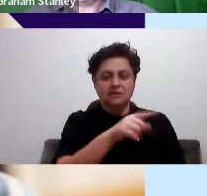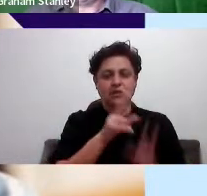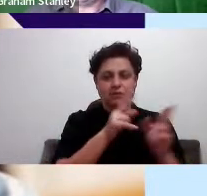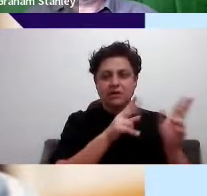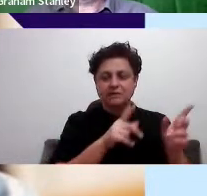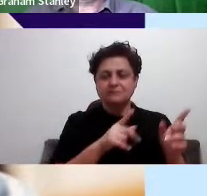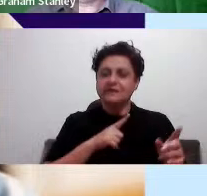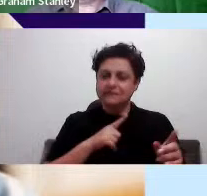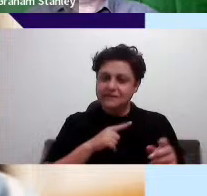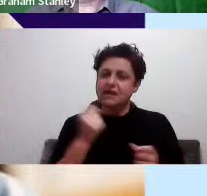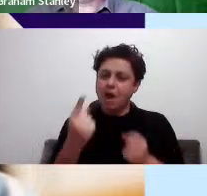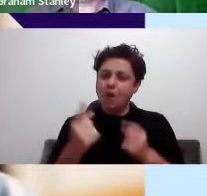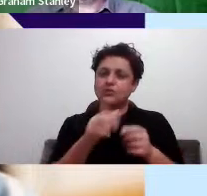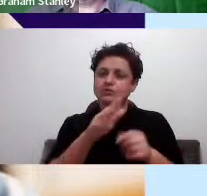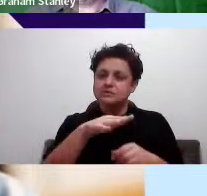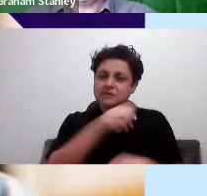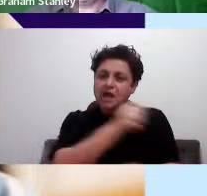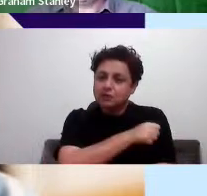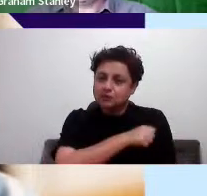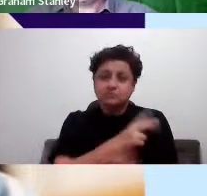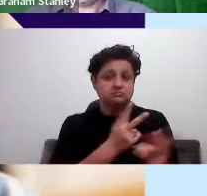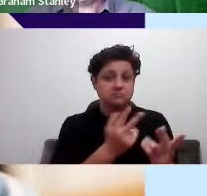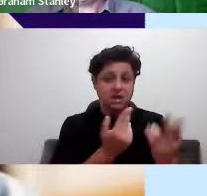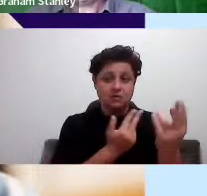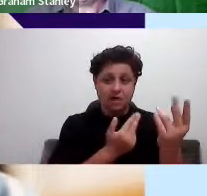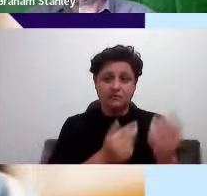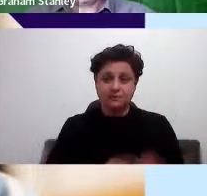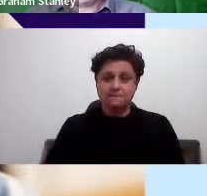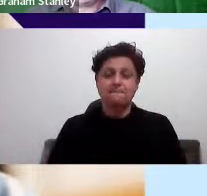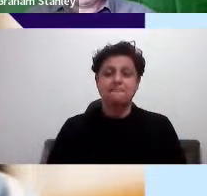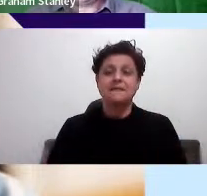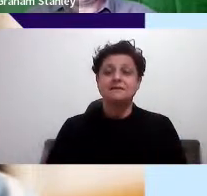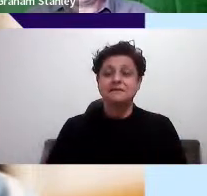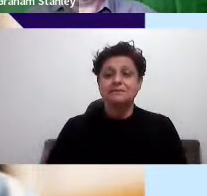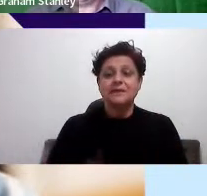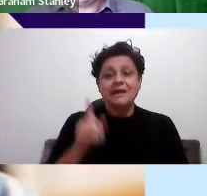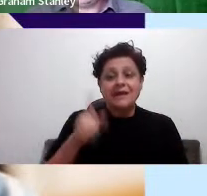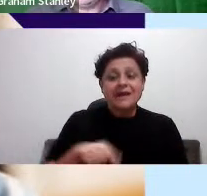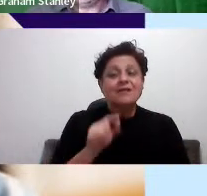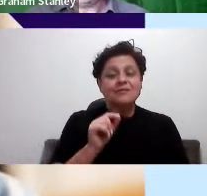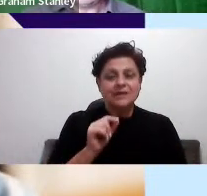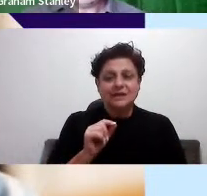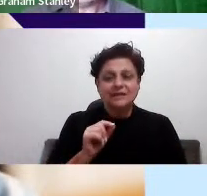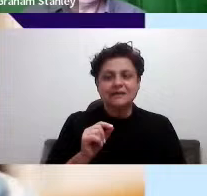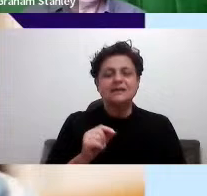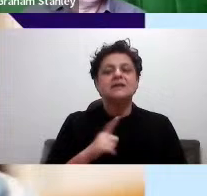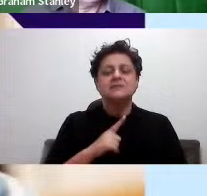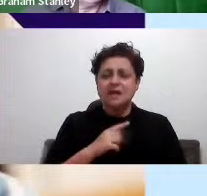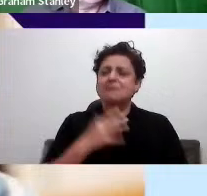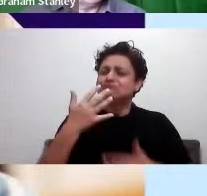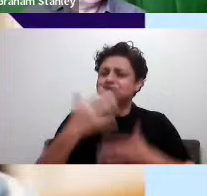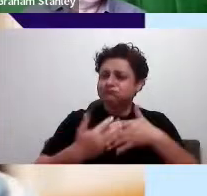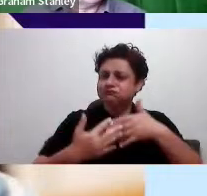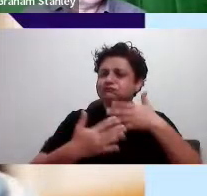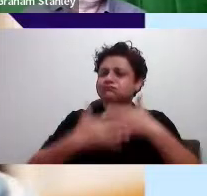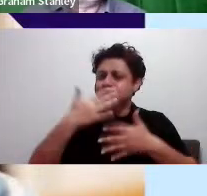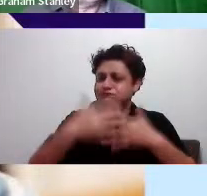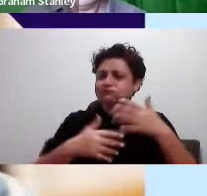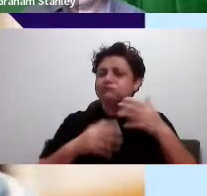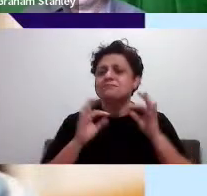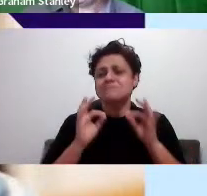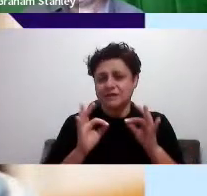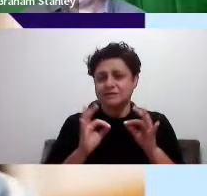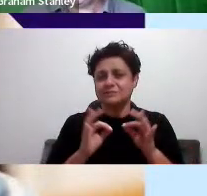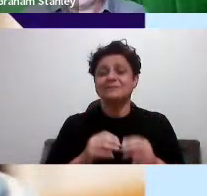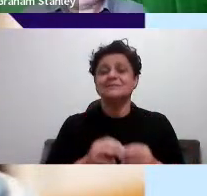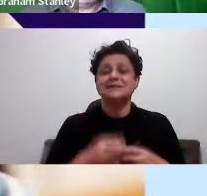a situation that leads to a lot of frustration. And it also shows that it's